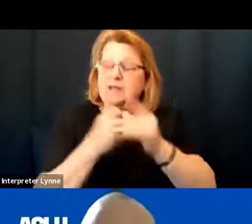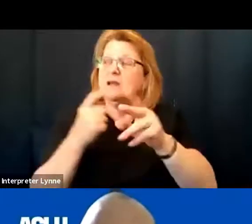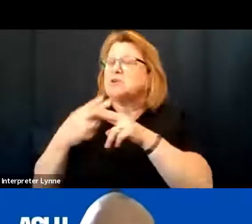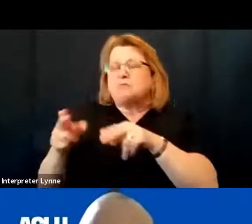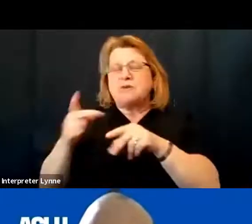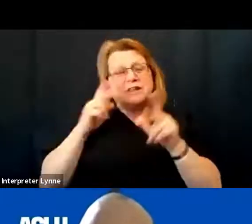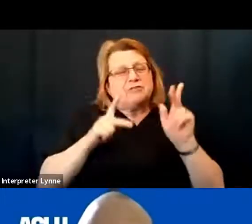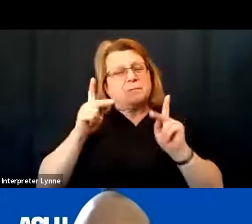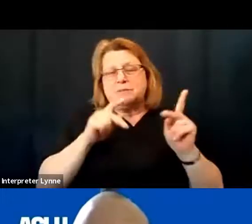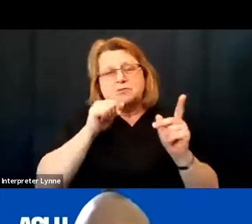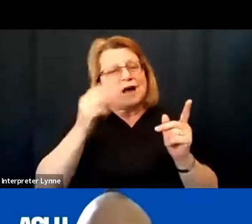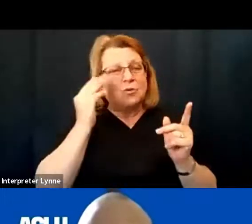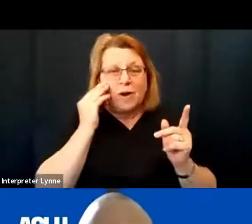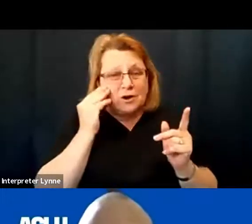aware,